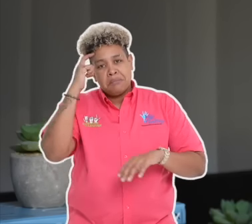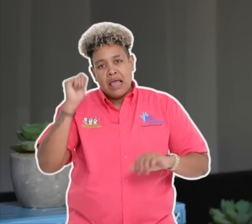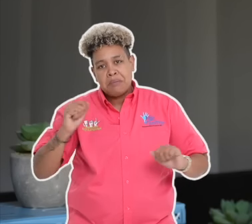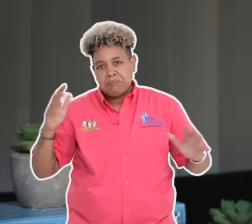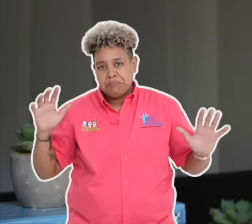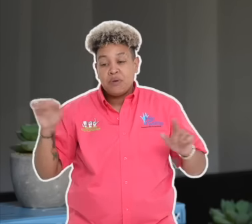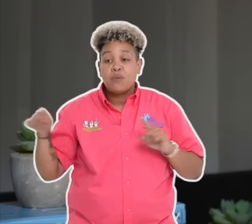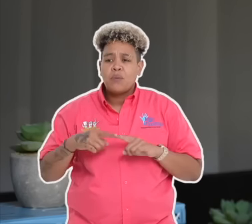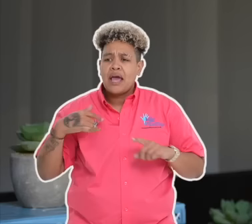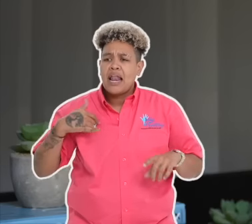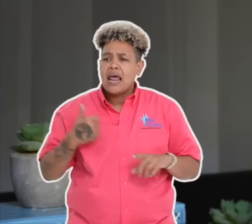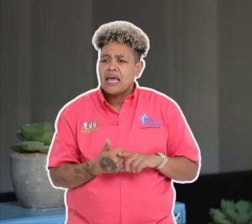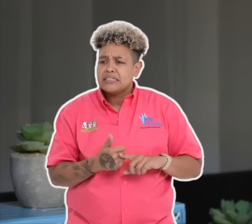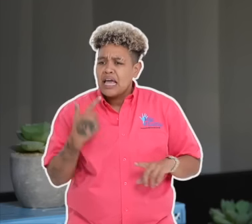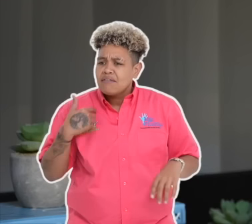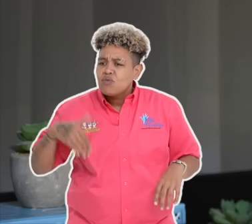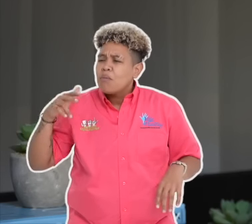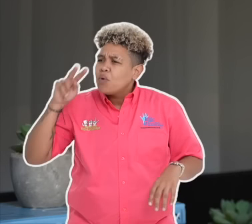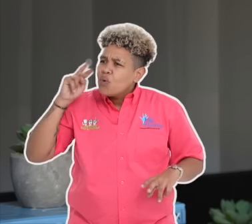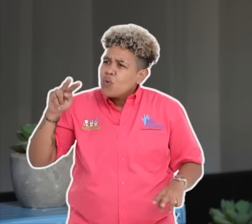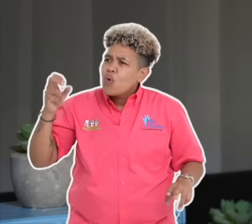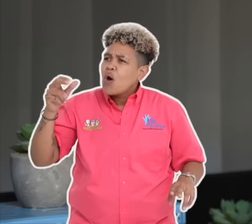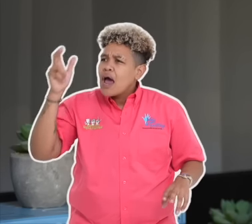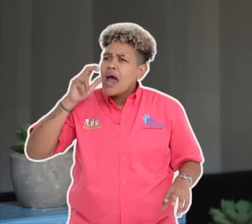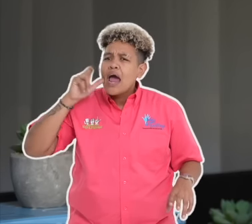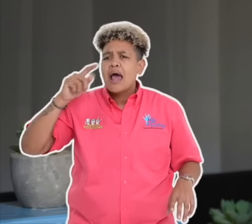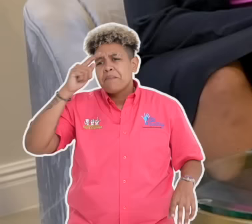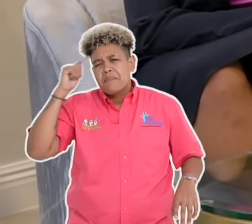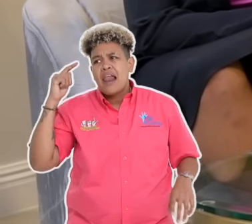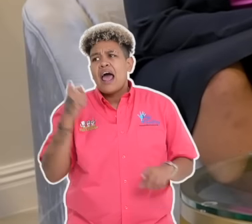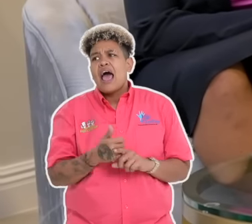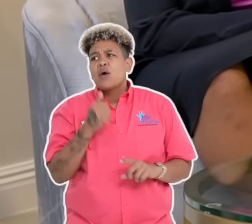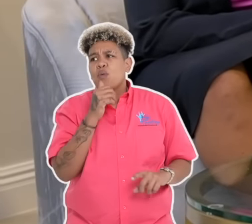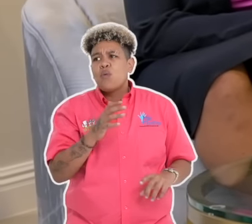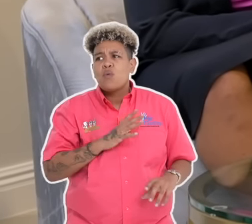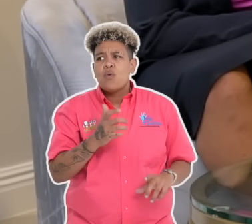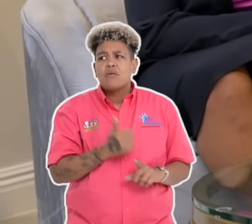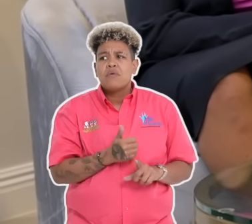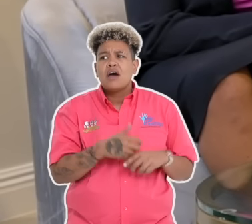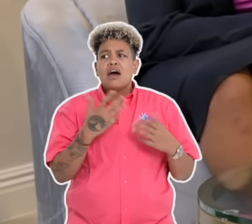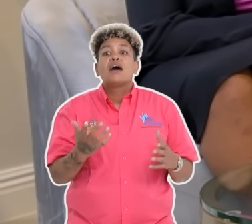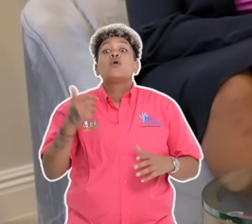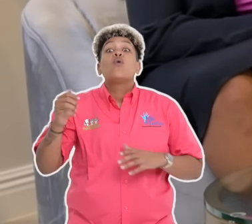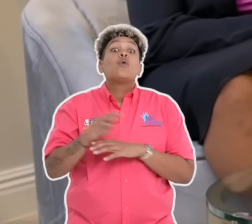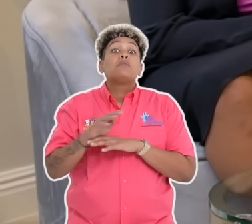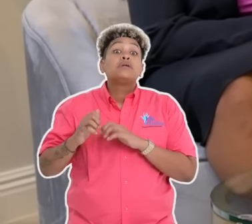and mental ability. And when I grew up looking or hearing about a black